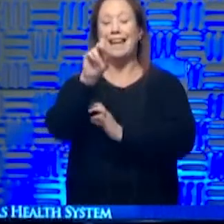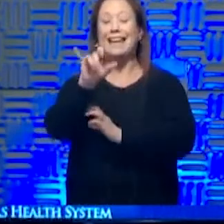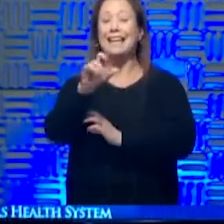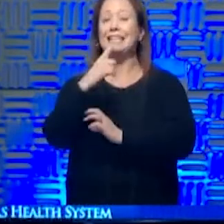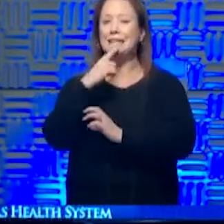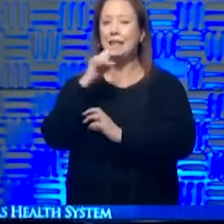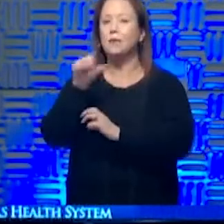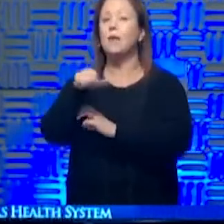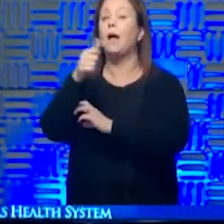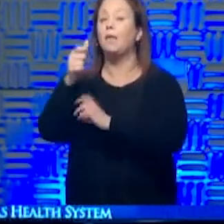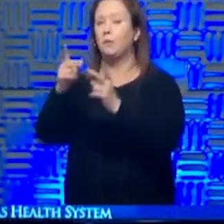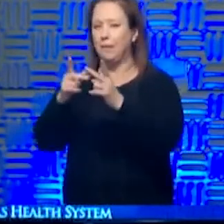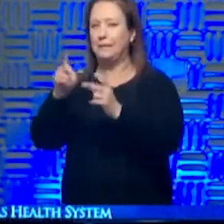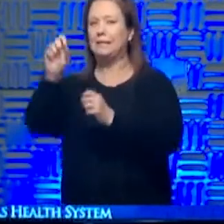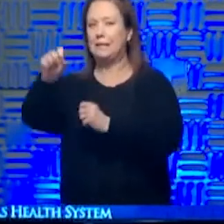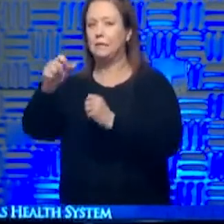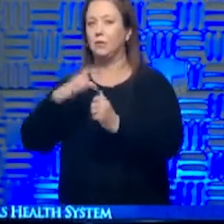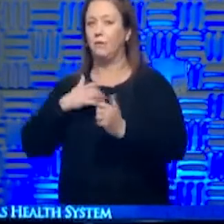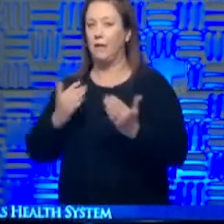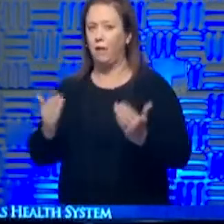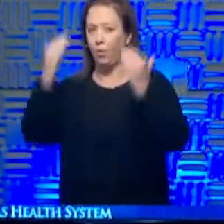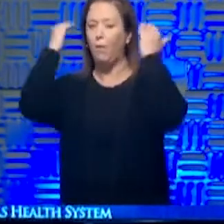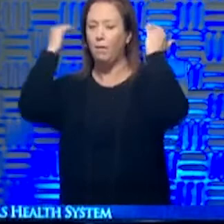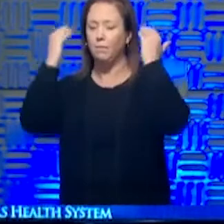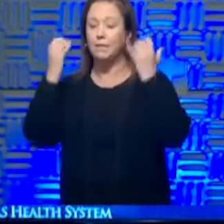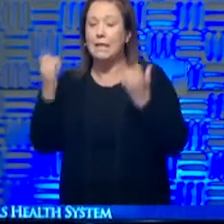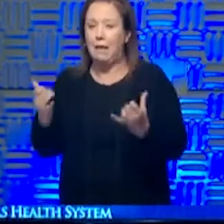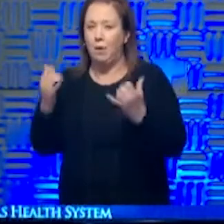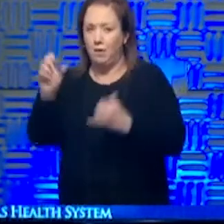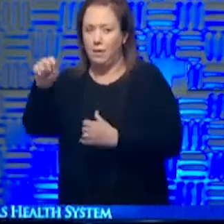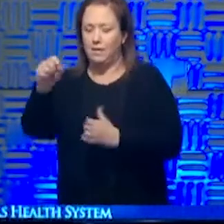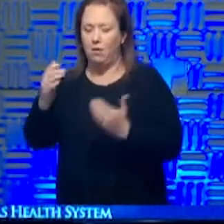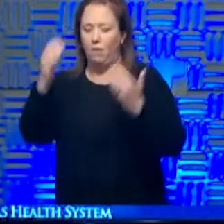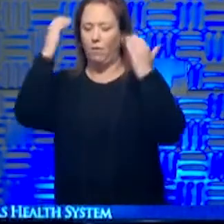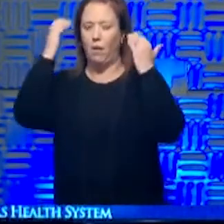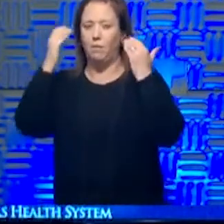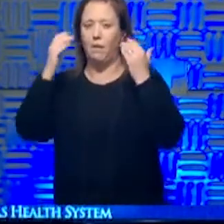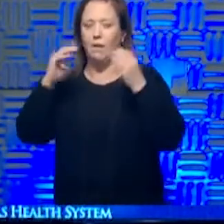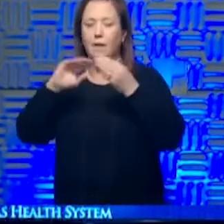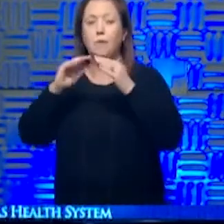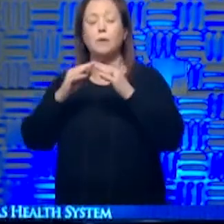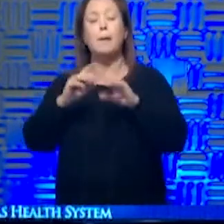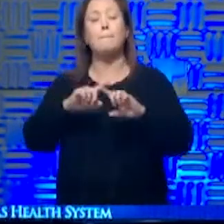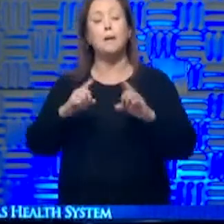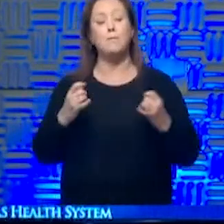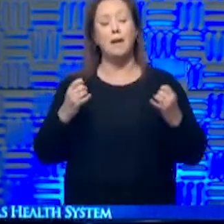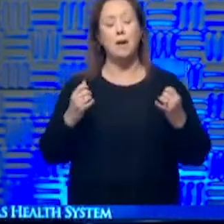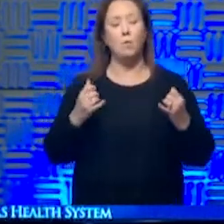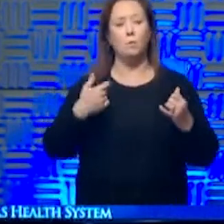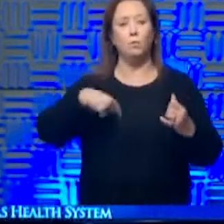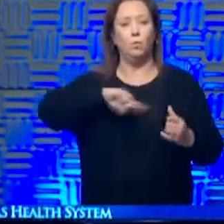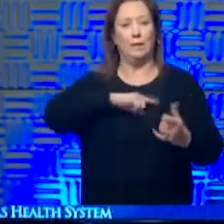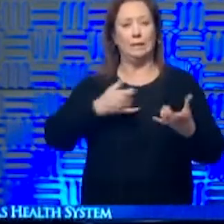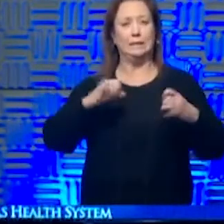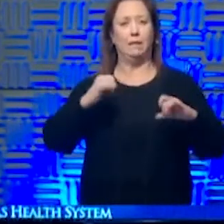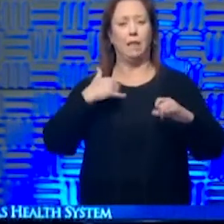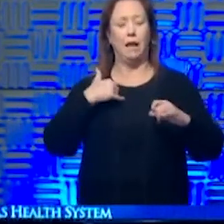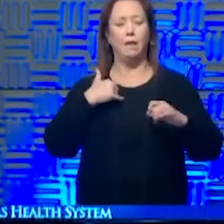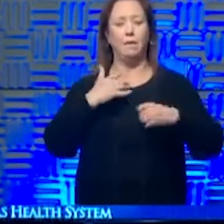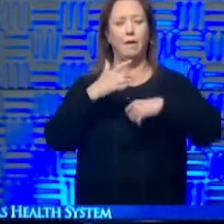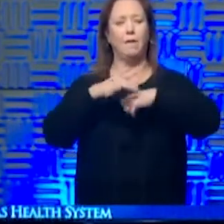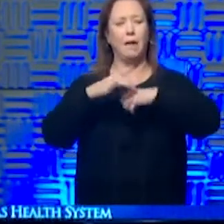probably a little overwhelmed, maybe even a lot overwhelmed by that. But by and large, we still have capacity. The